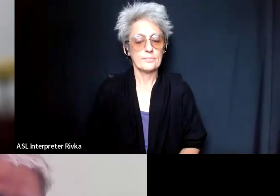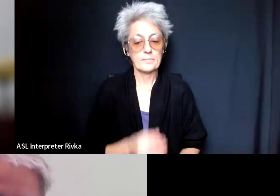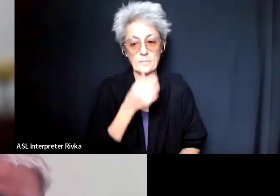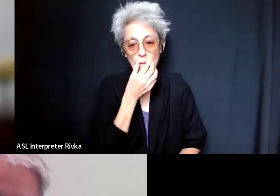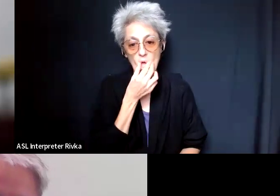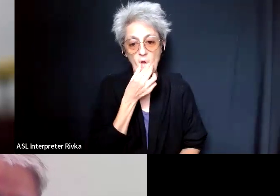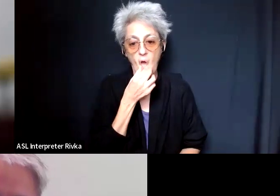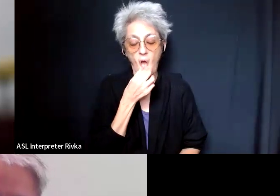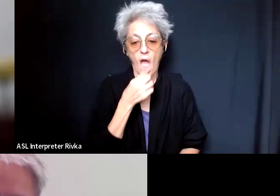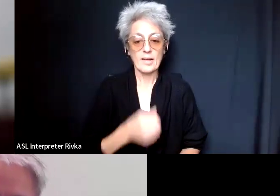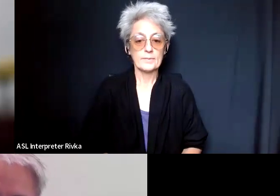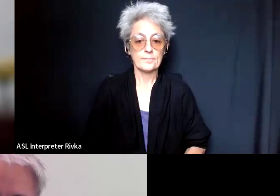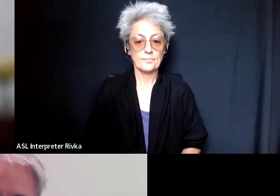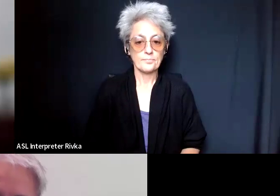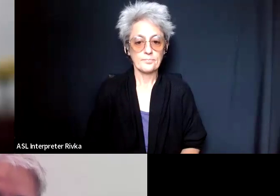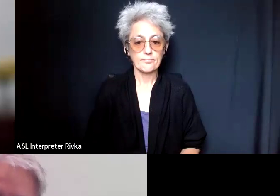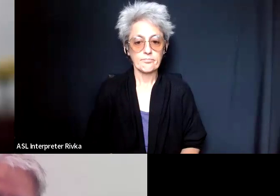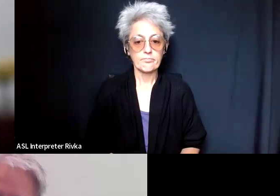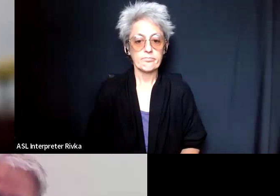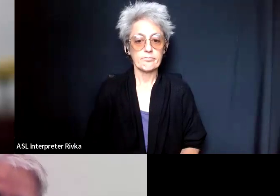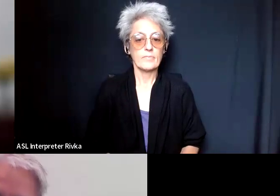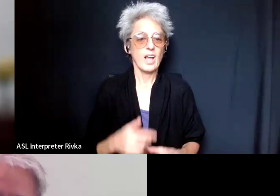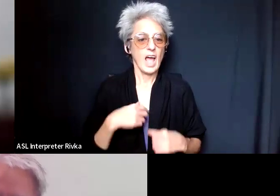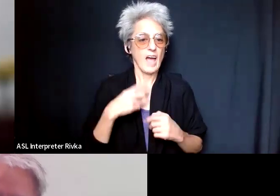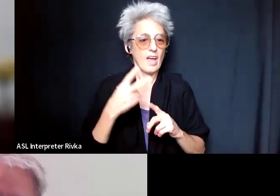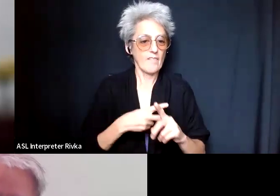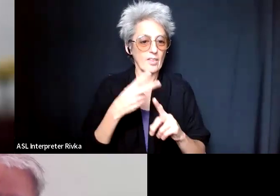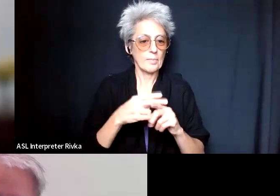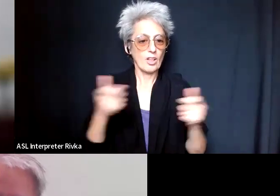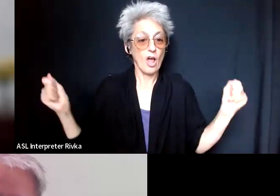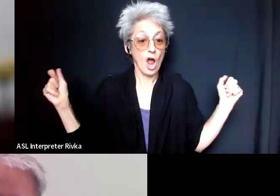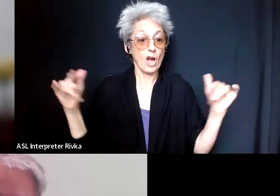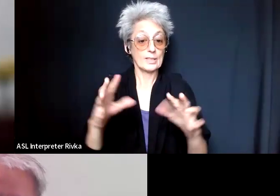through large meetings that meet every other month called the Collective